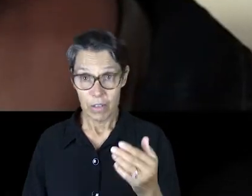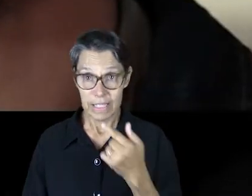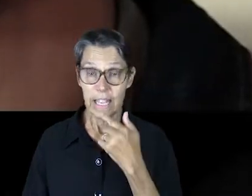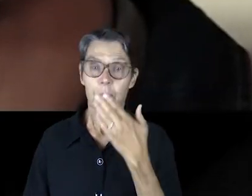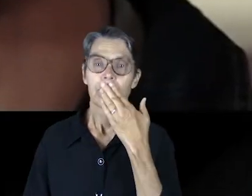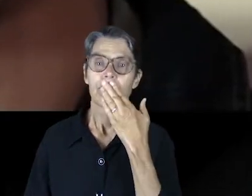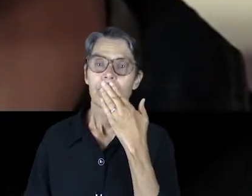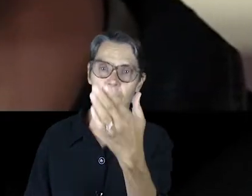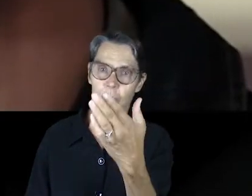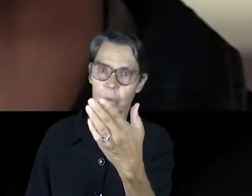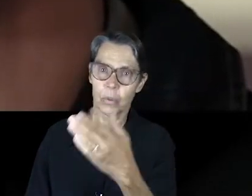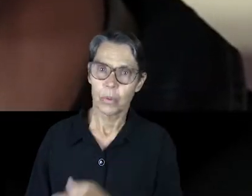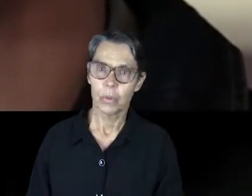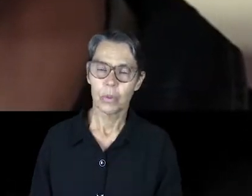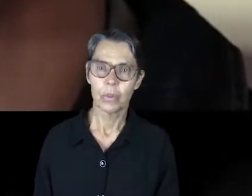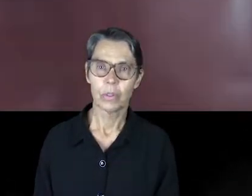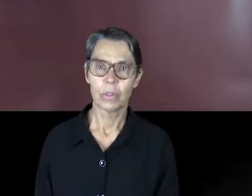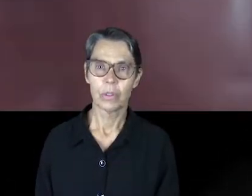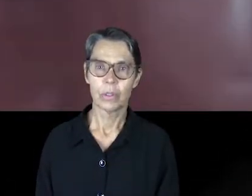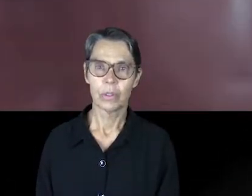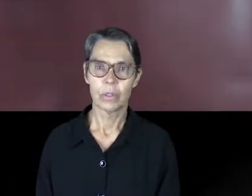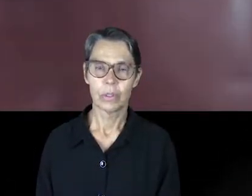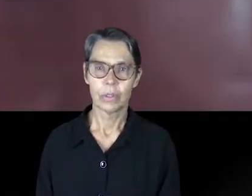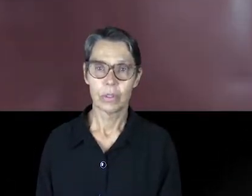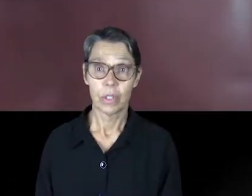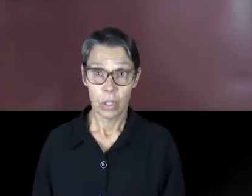Sir, I just want to say thank you.